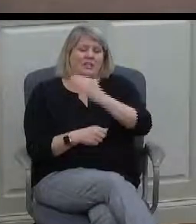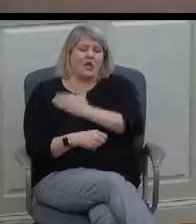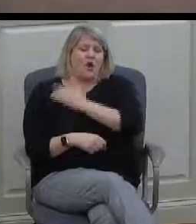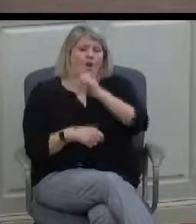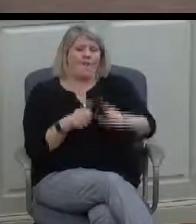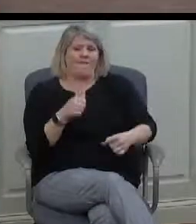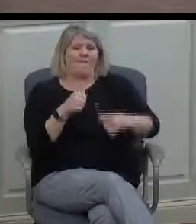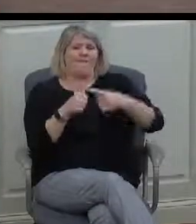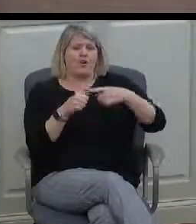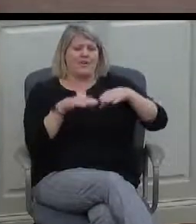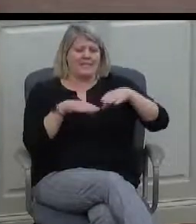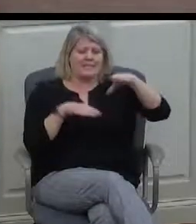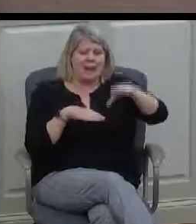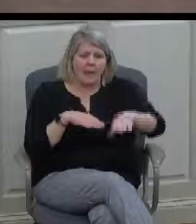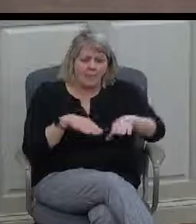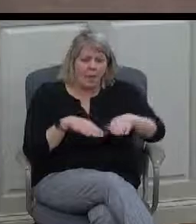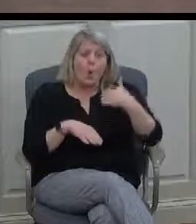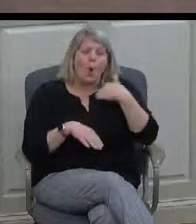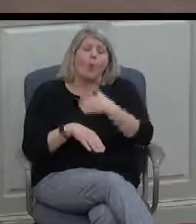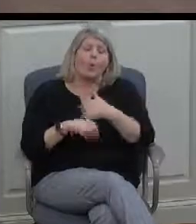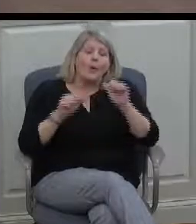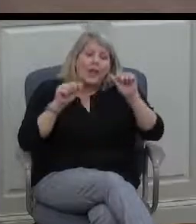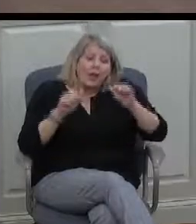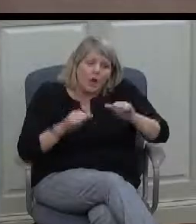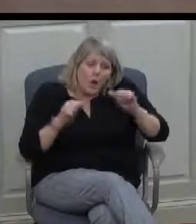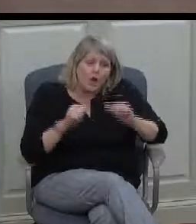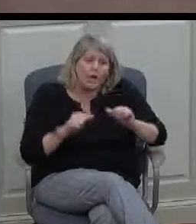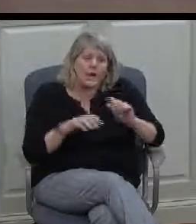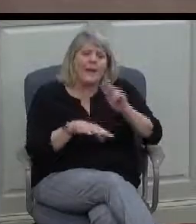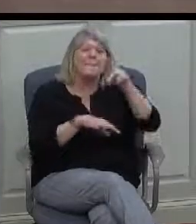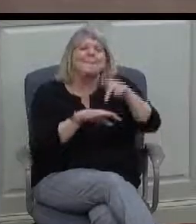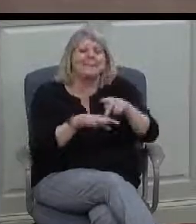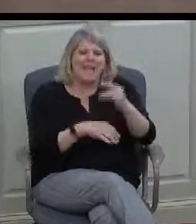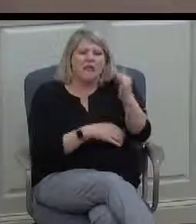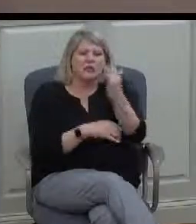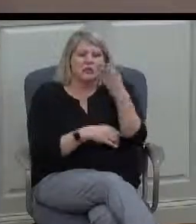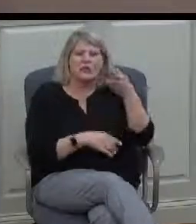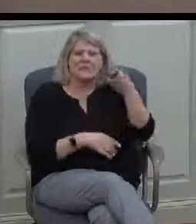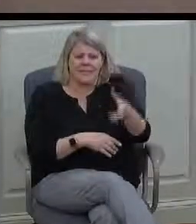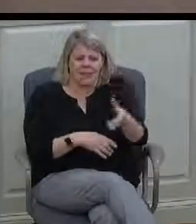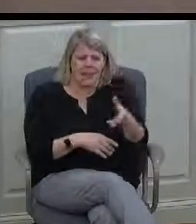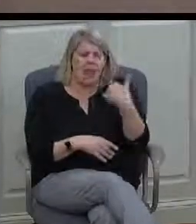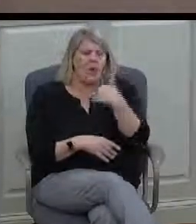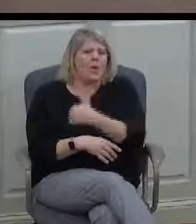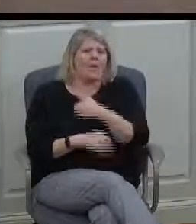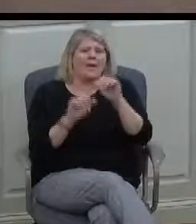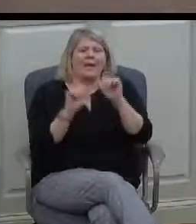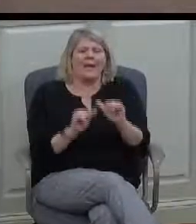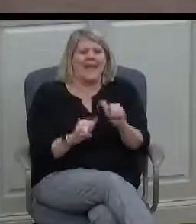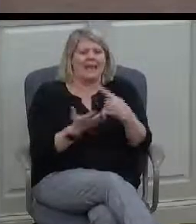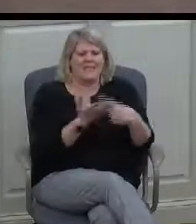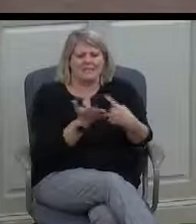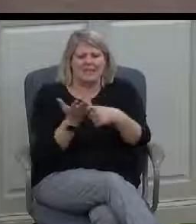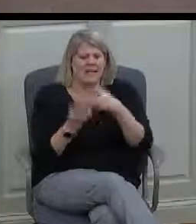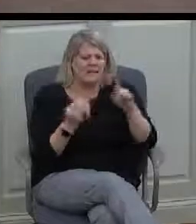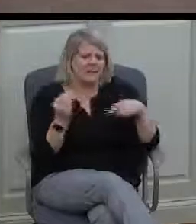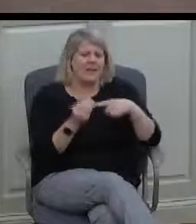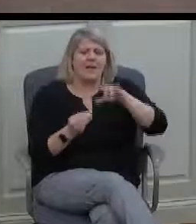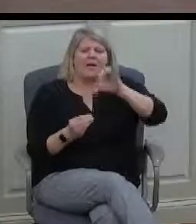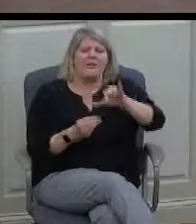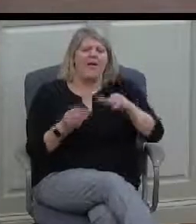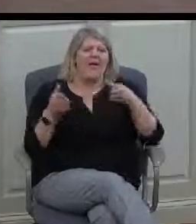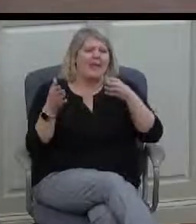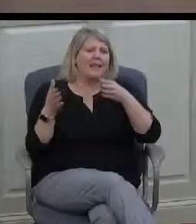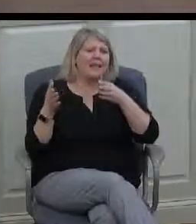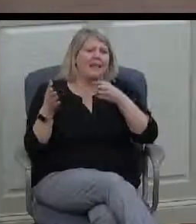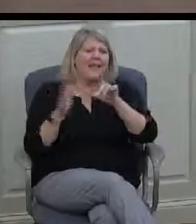here's where we could plant trees. And those types of details will get worked out. Like I said, really the curb alignment, the